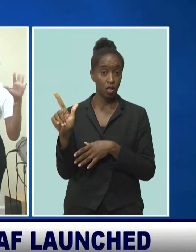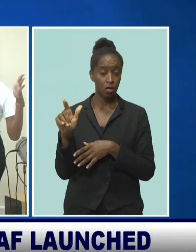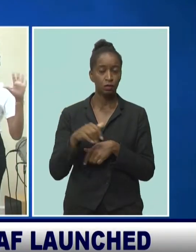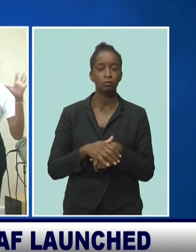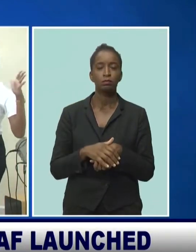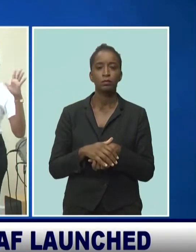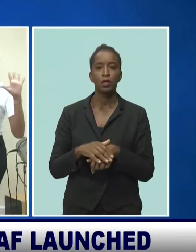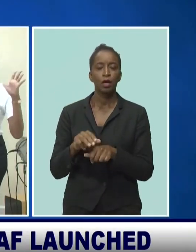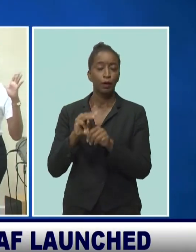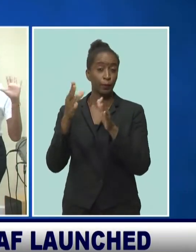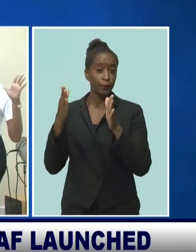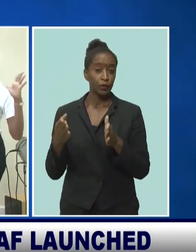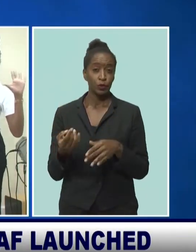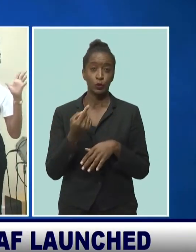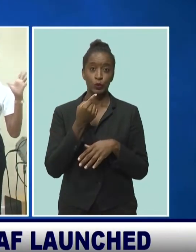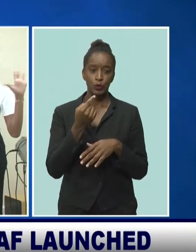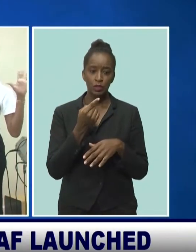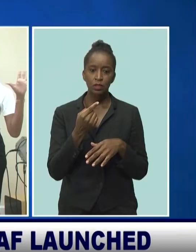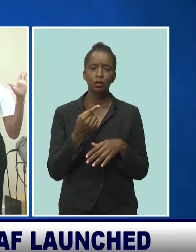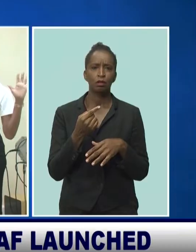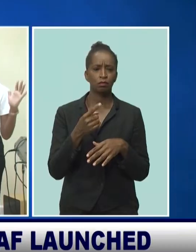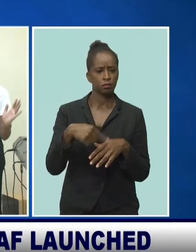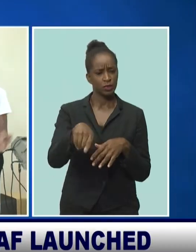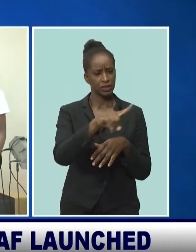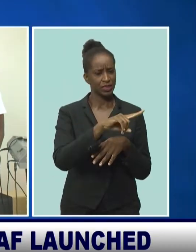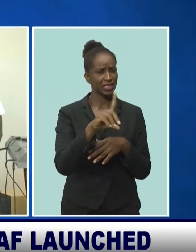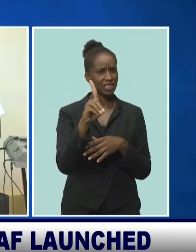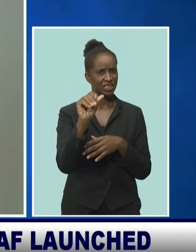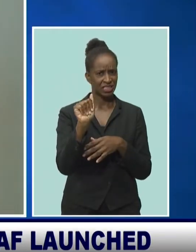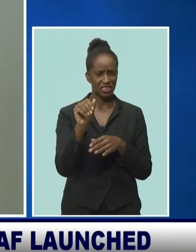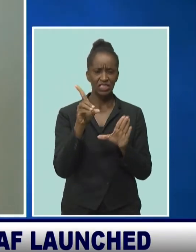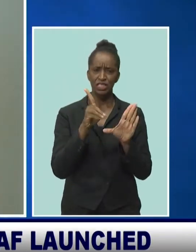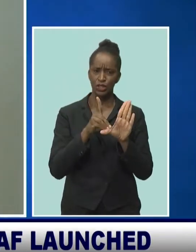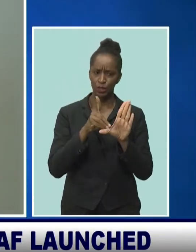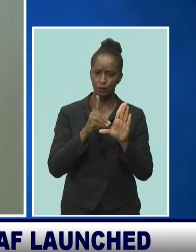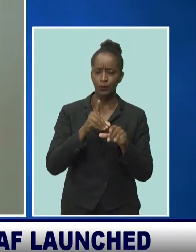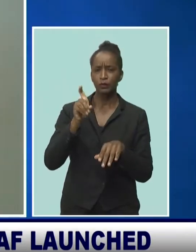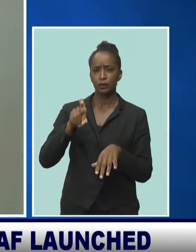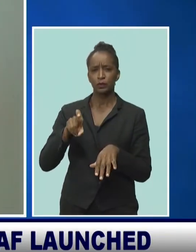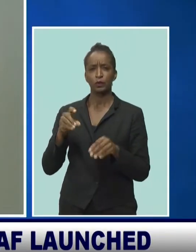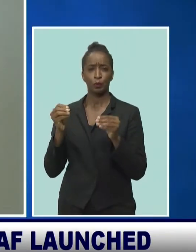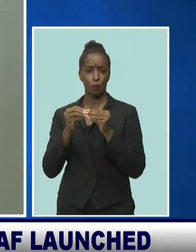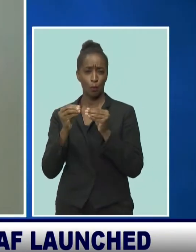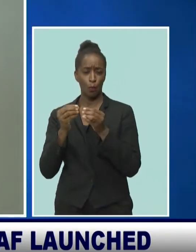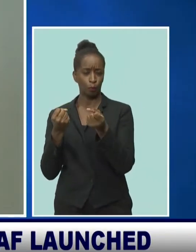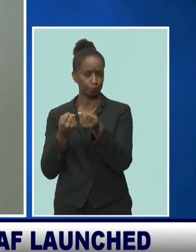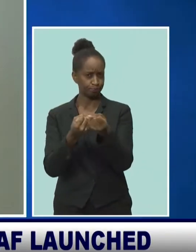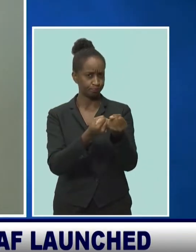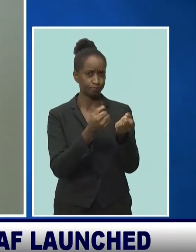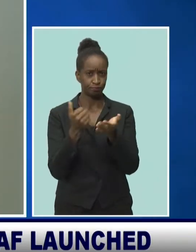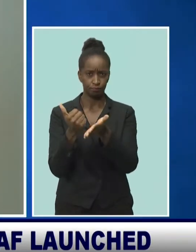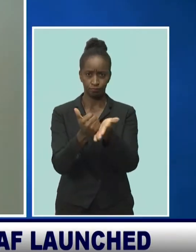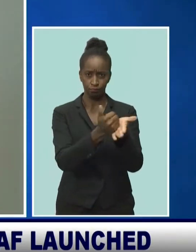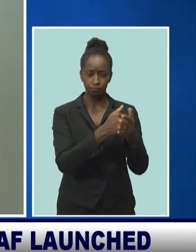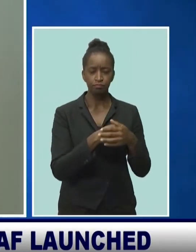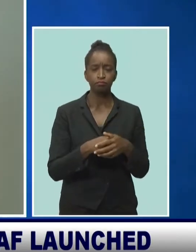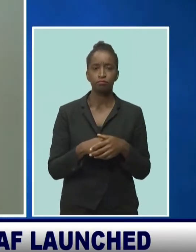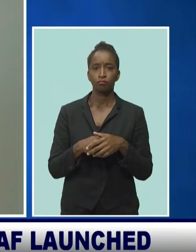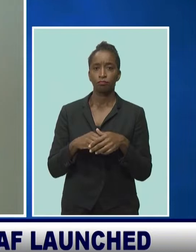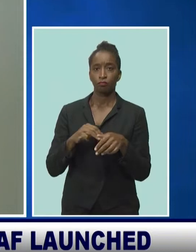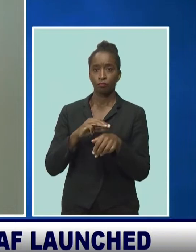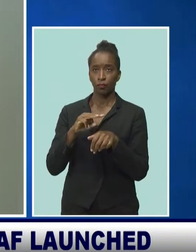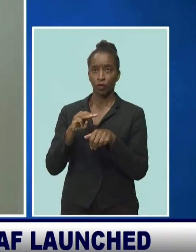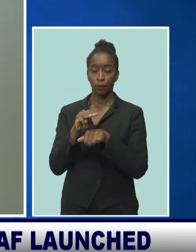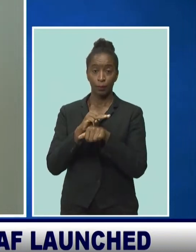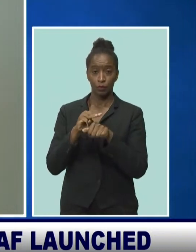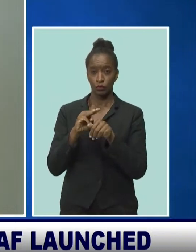more can be done for the disabled. The ministry, we would have set up an advisory committee for improving the lives of